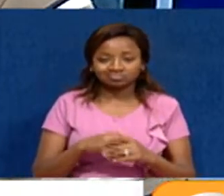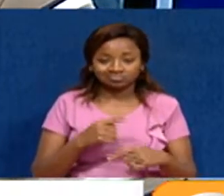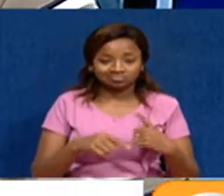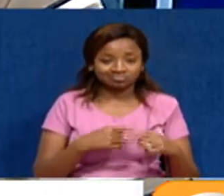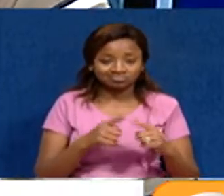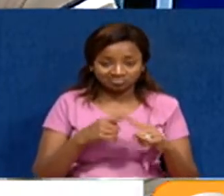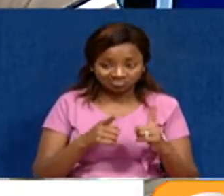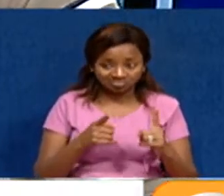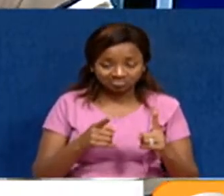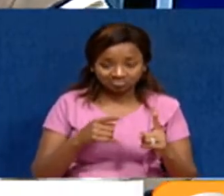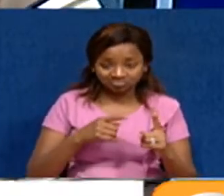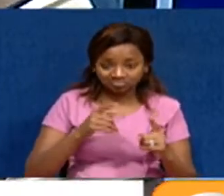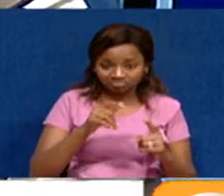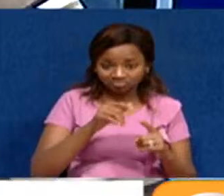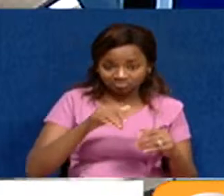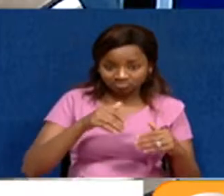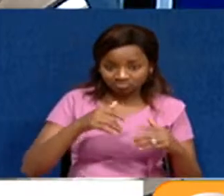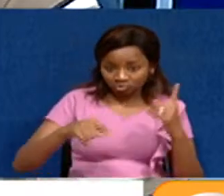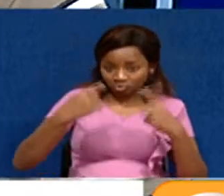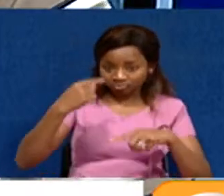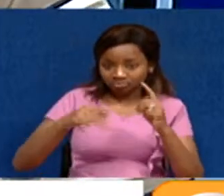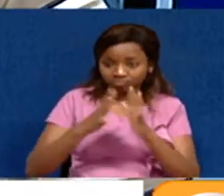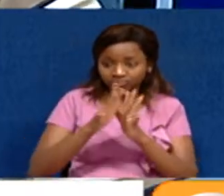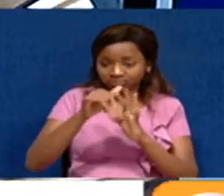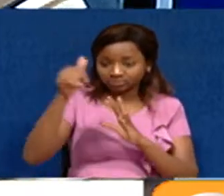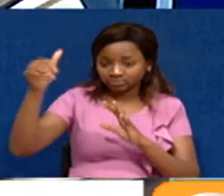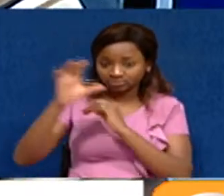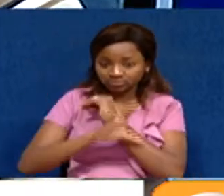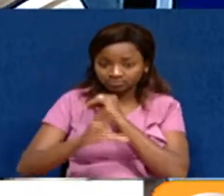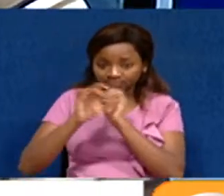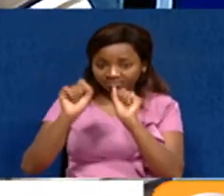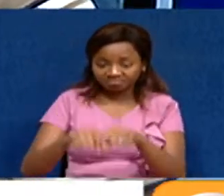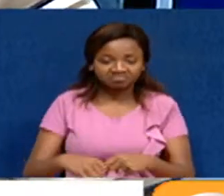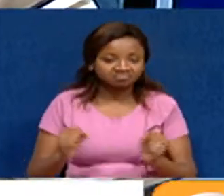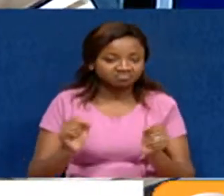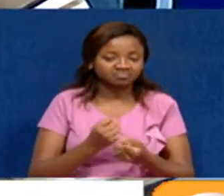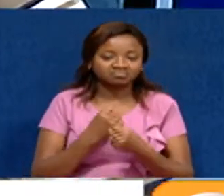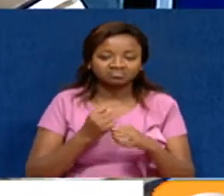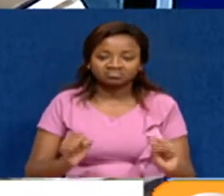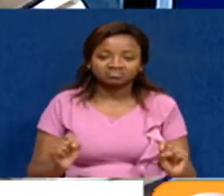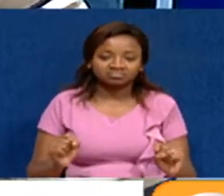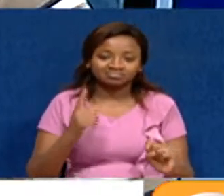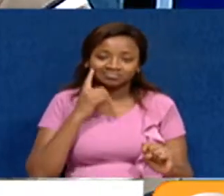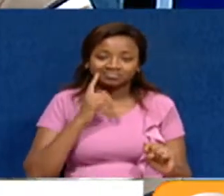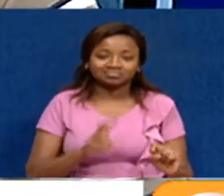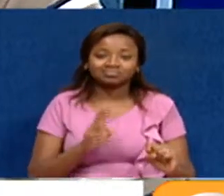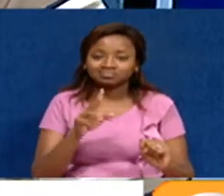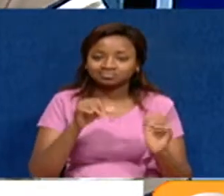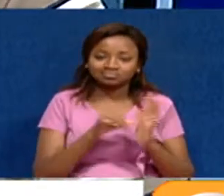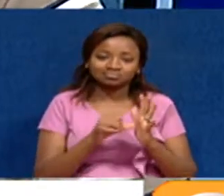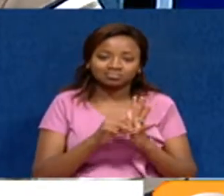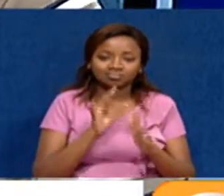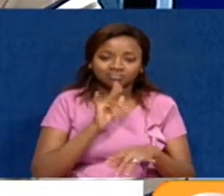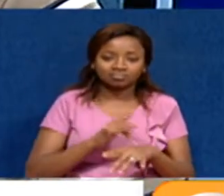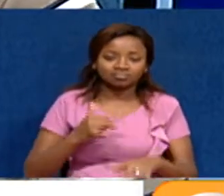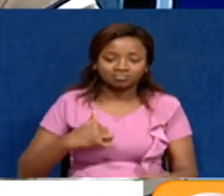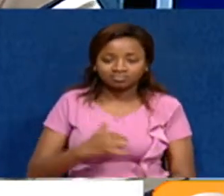will not be able to go officiate internationally. So that is what is troubling us. We are seeking for a way out.